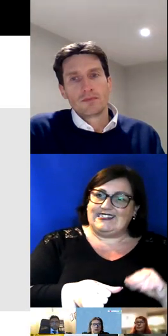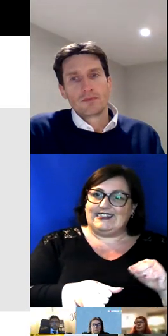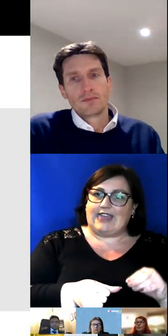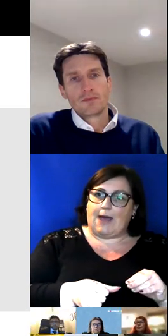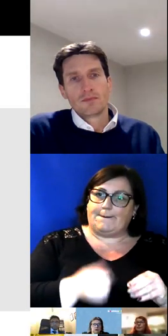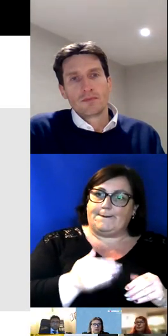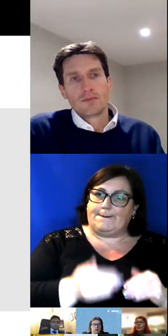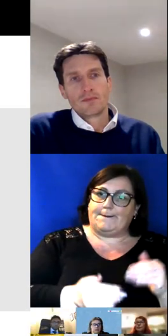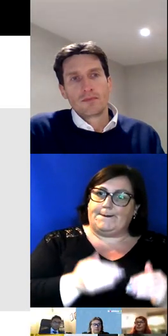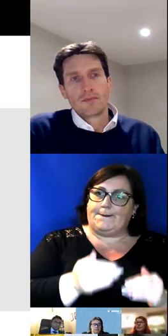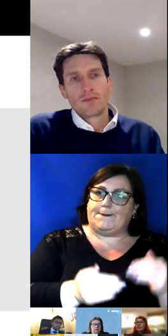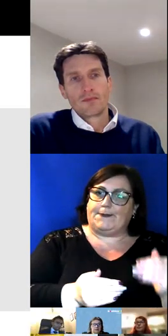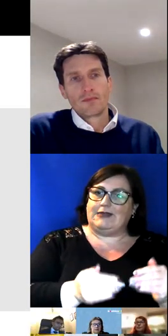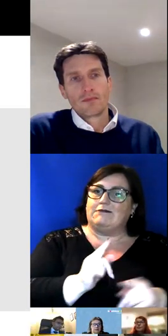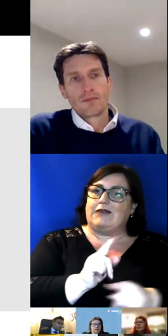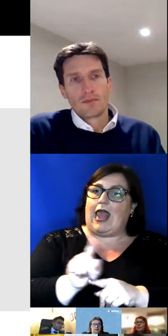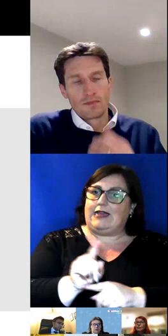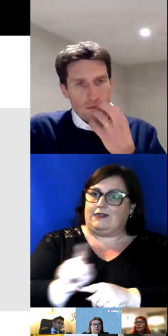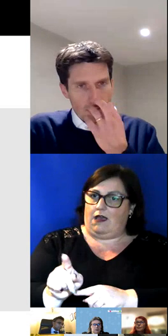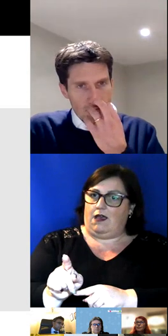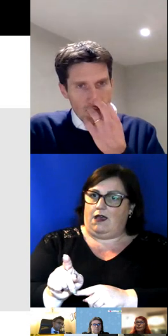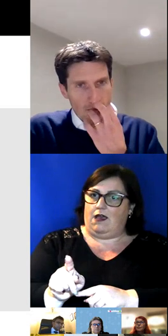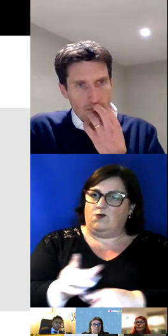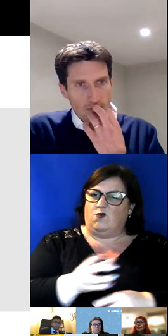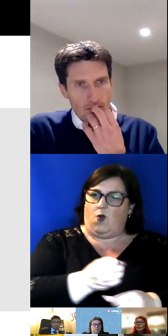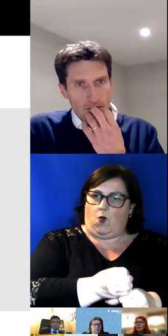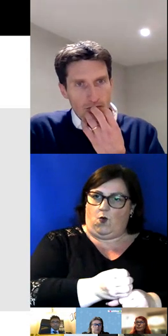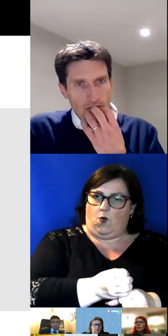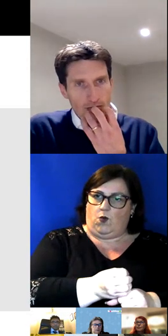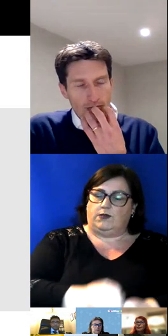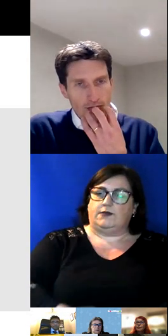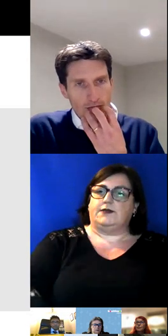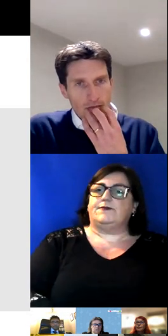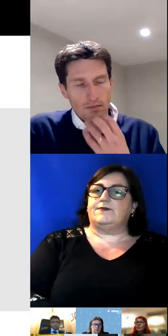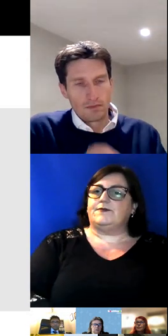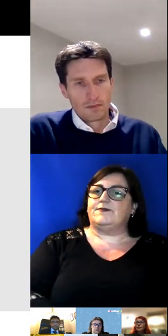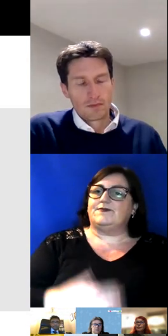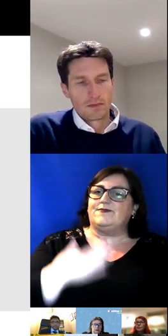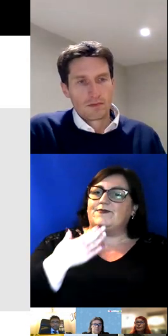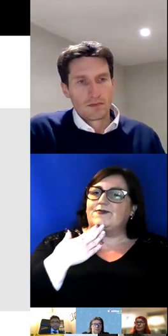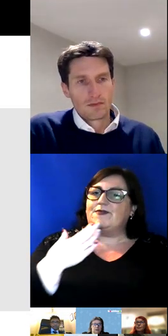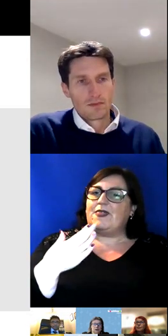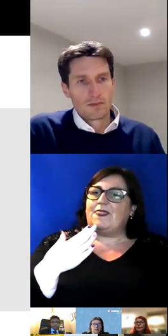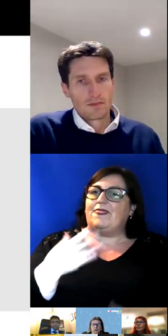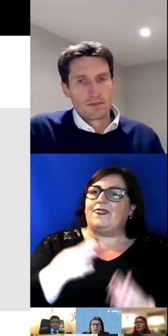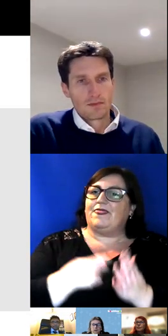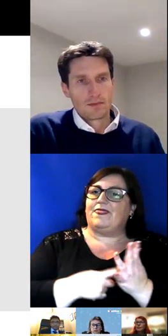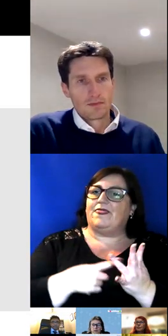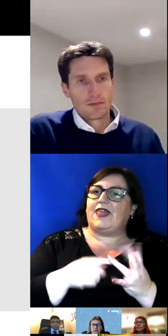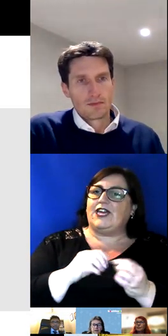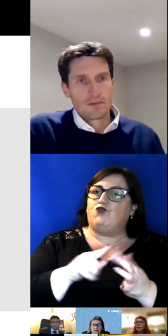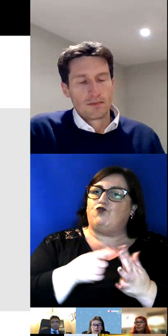Absolutely. Yeah, that's a good idea. OK, so thank you very much, Robert. Just quickly, I